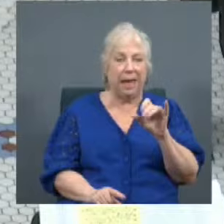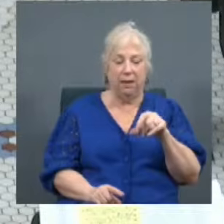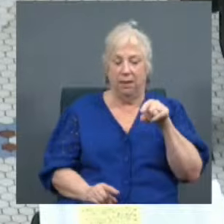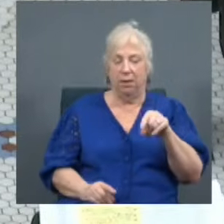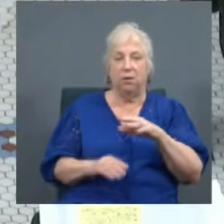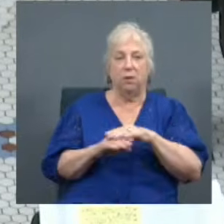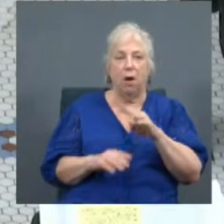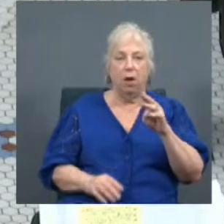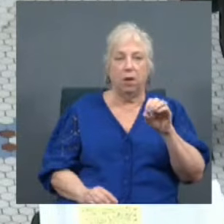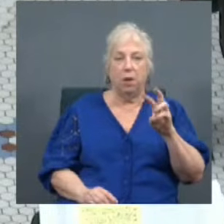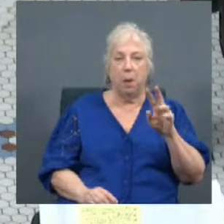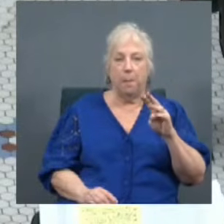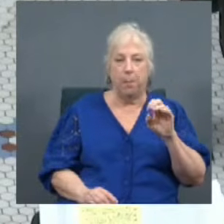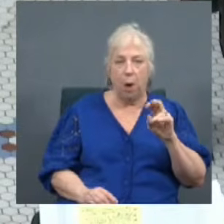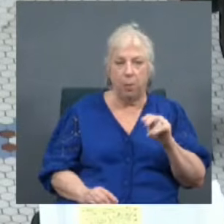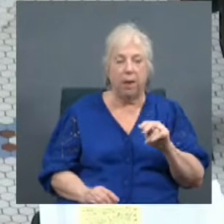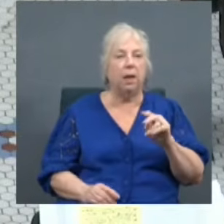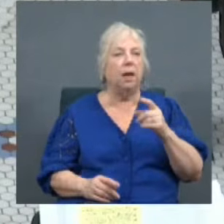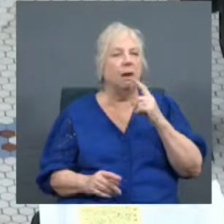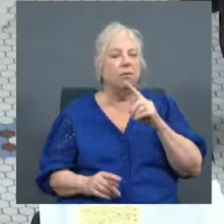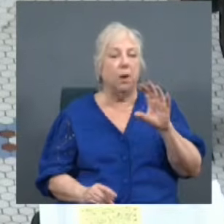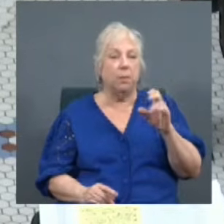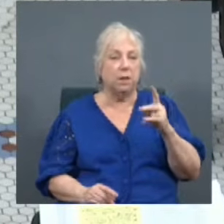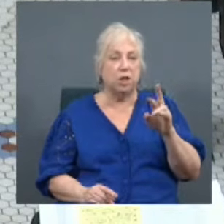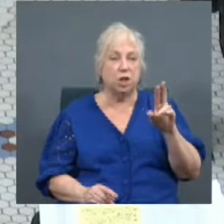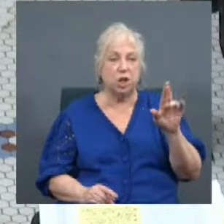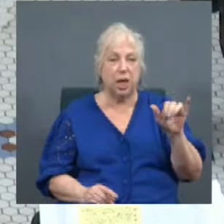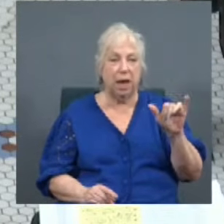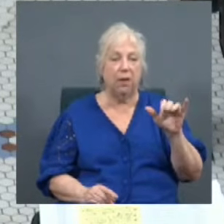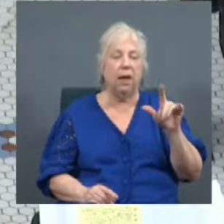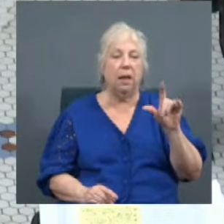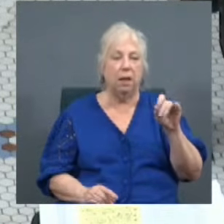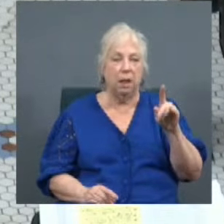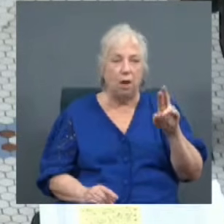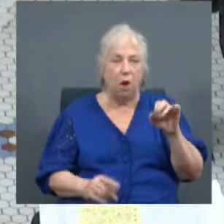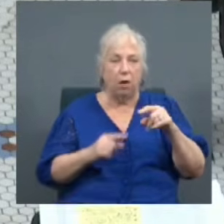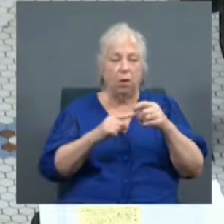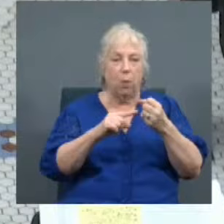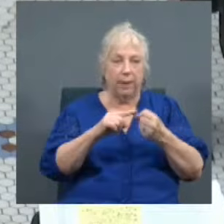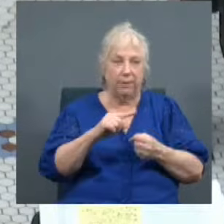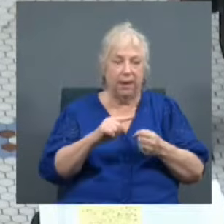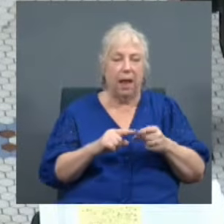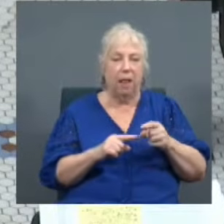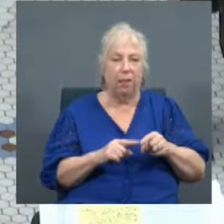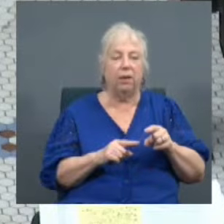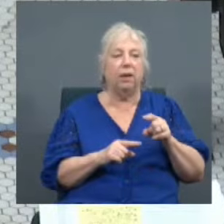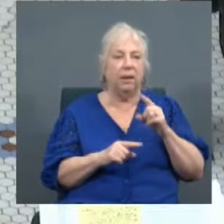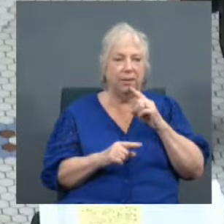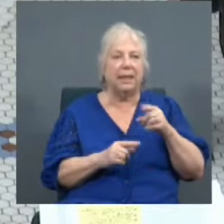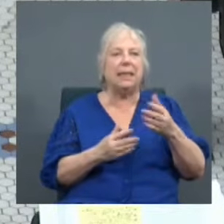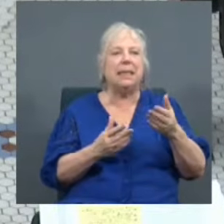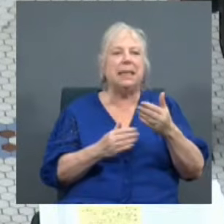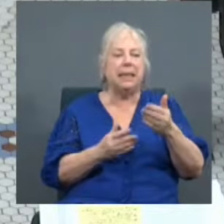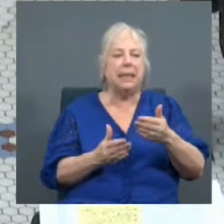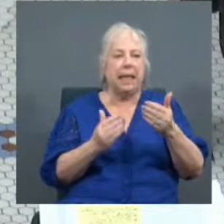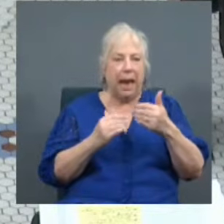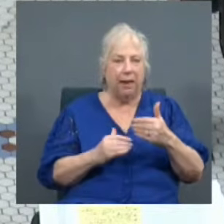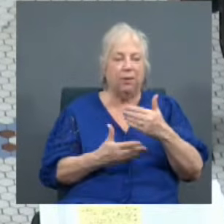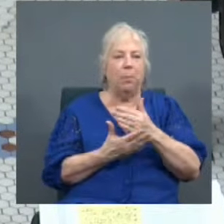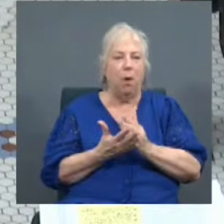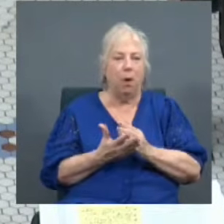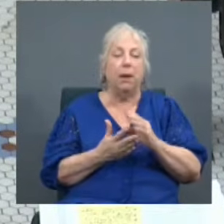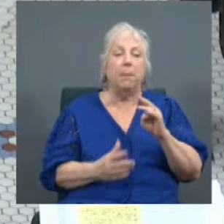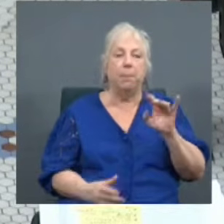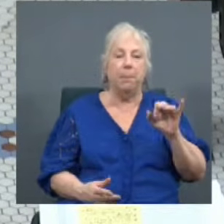And then from Cherry Laurel going south is the next phase of the design, which Michael Baker is also doing the design for that